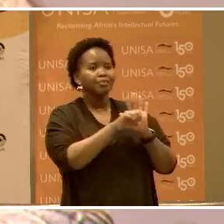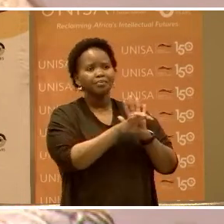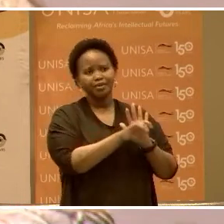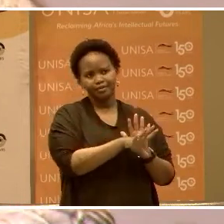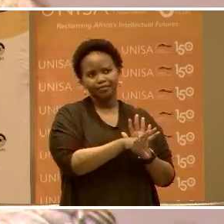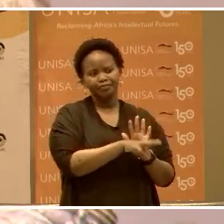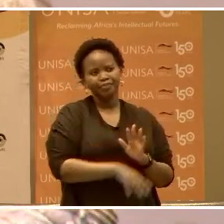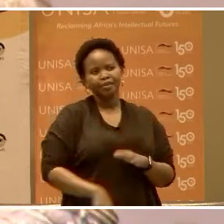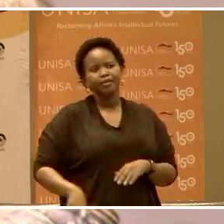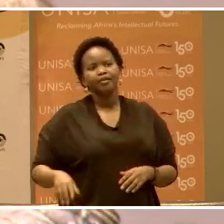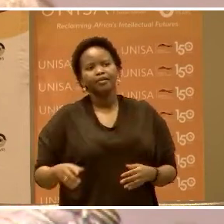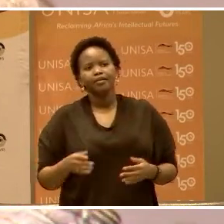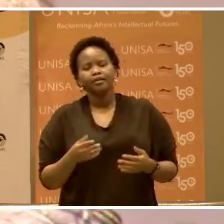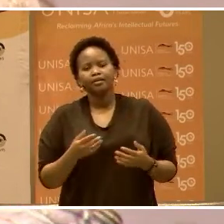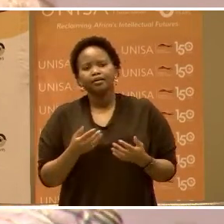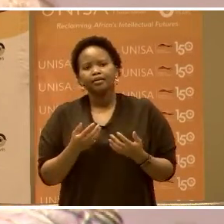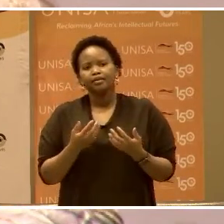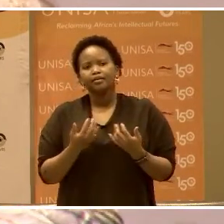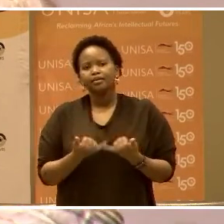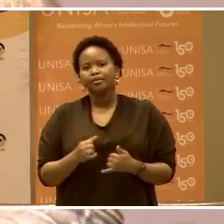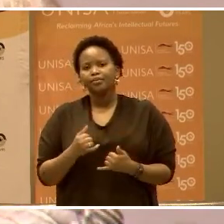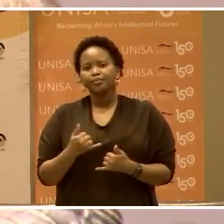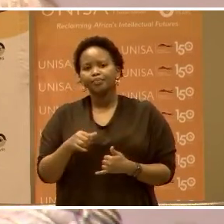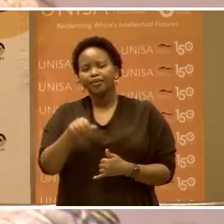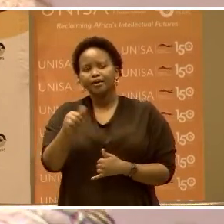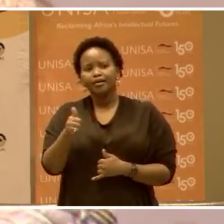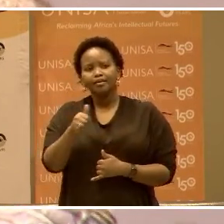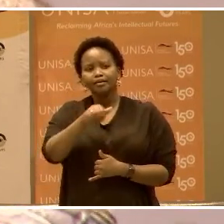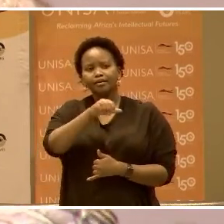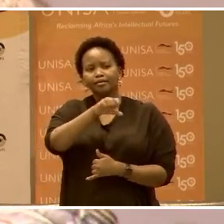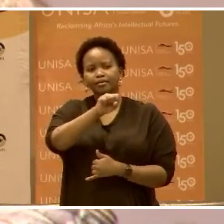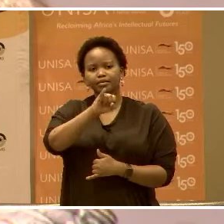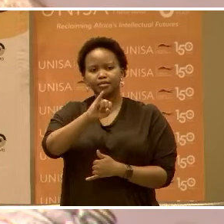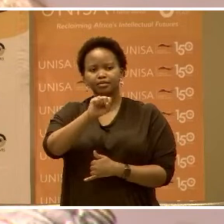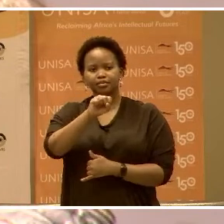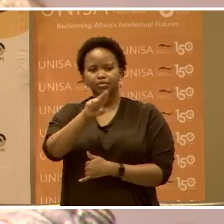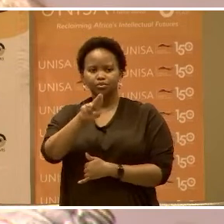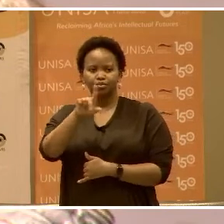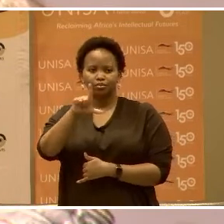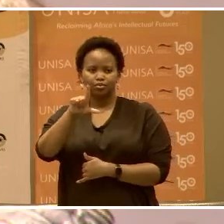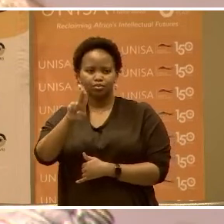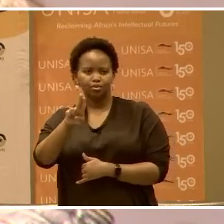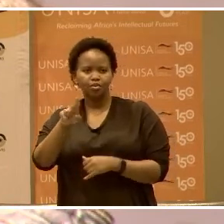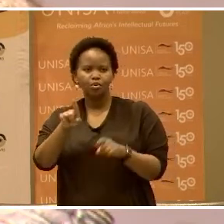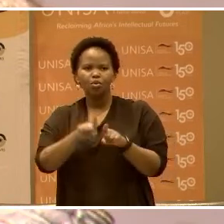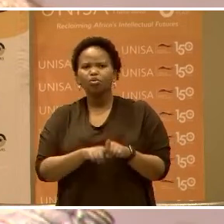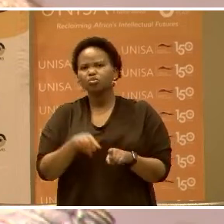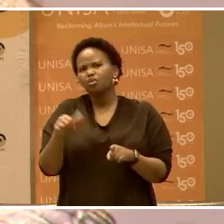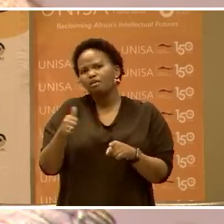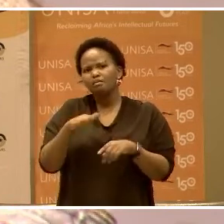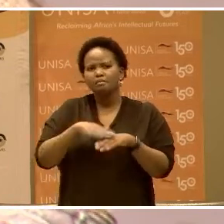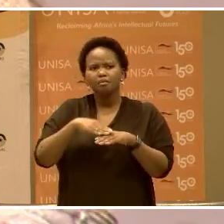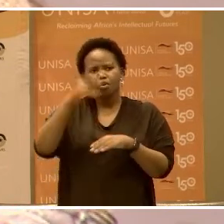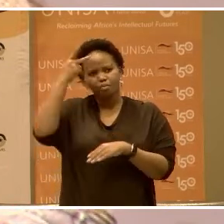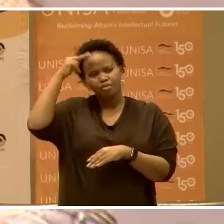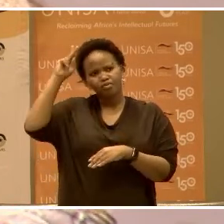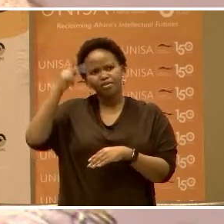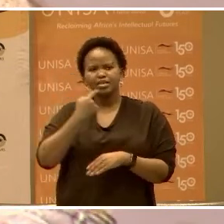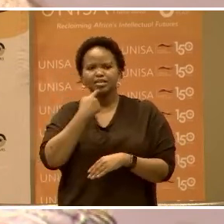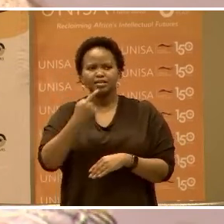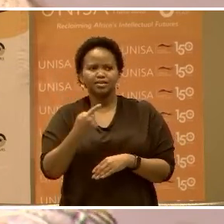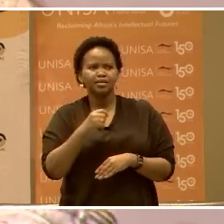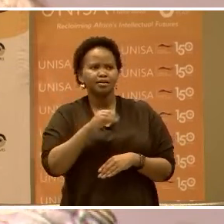what Ms. Eleanor Sisulu said, and Prof. Ngwepe also reiterated, the low literacy levels of